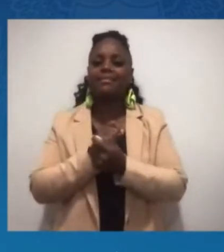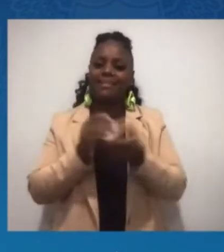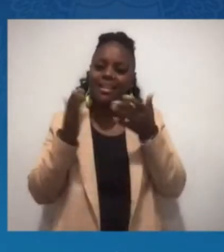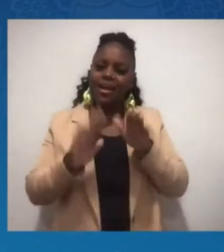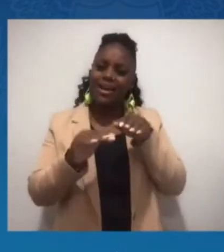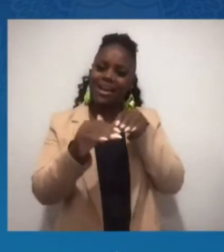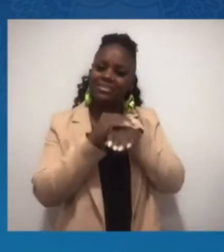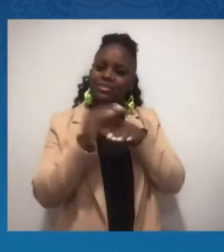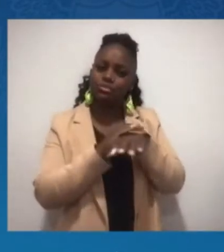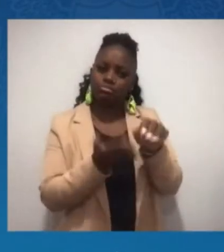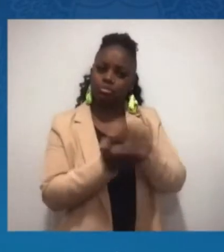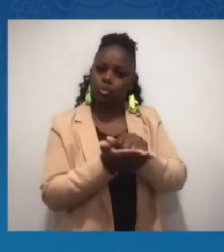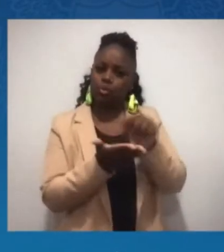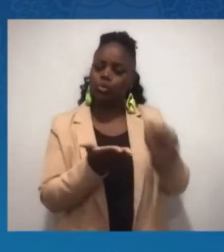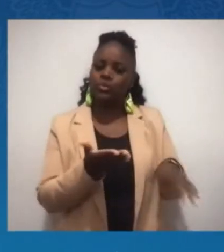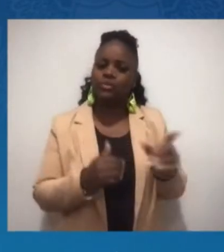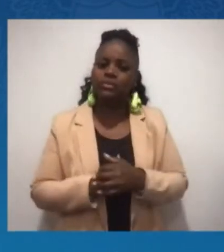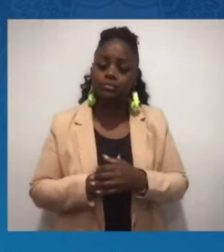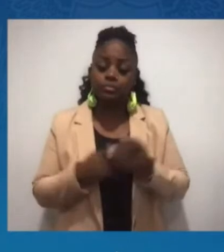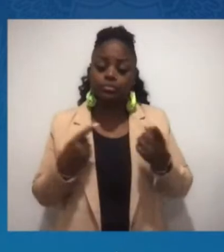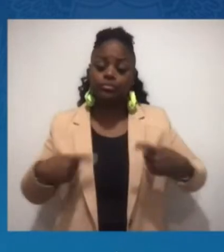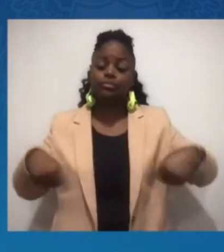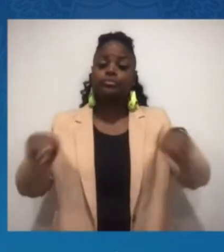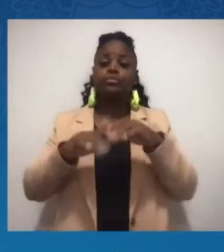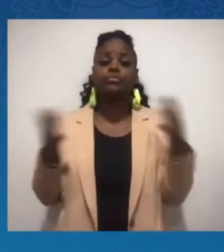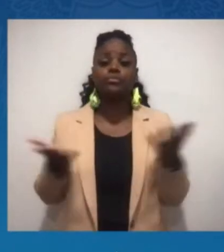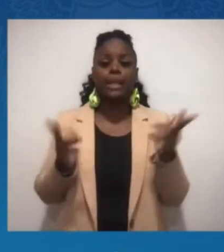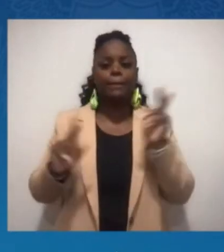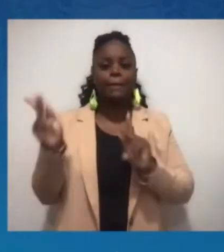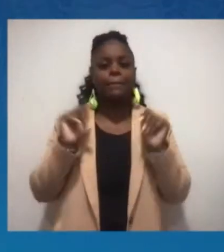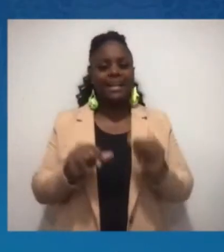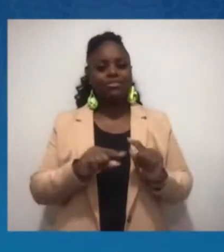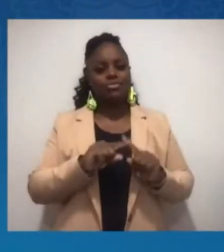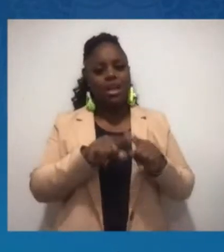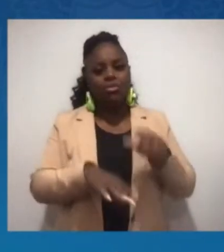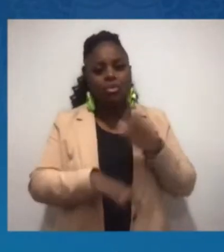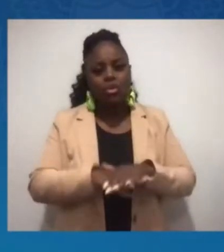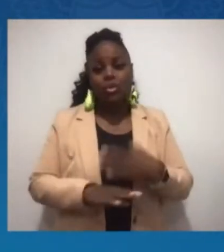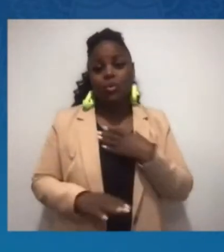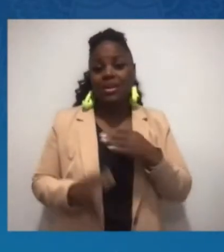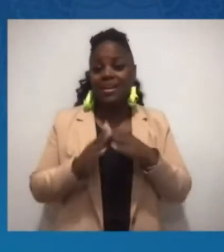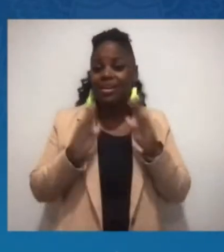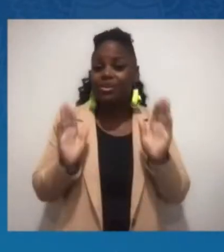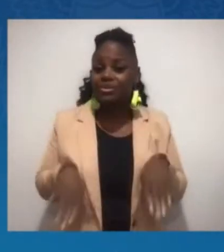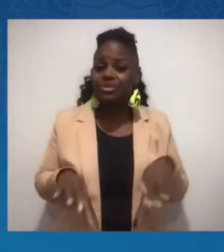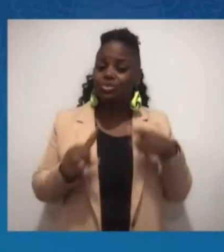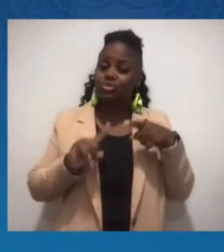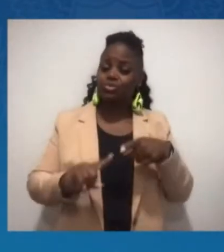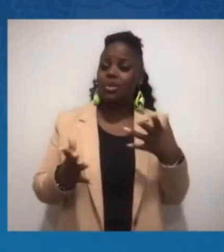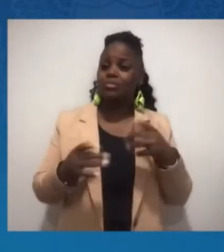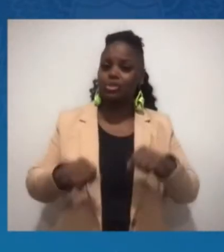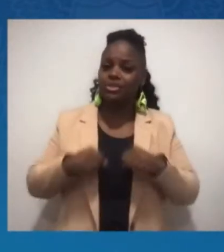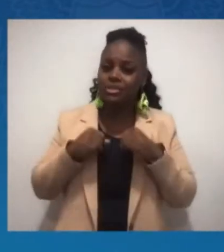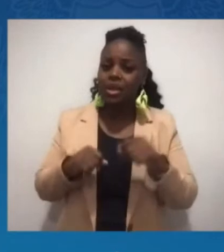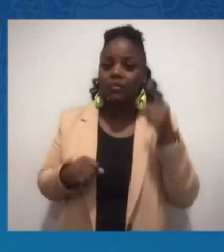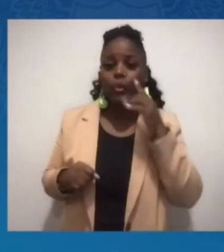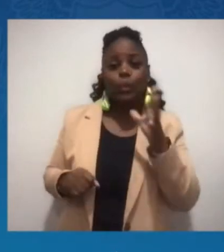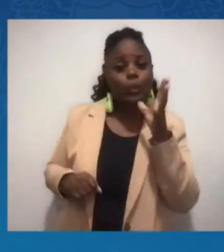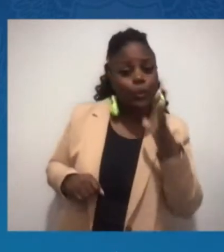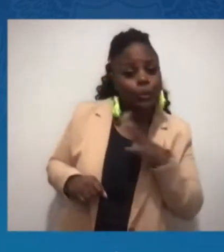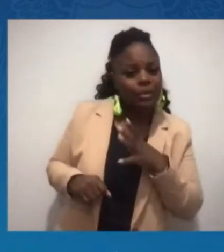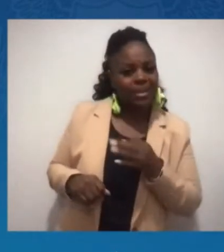Americans can count on this administration to do everything in its power to protect the right of women and pregnant people, no matter where they live,